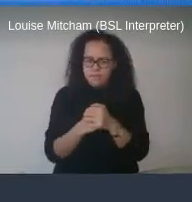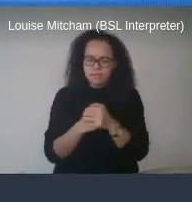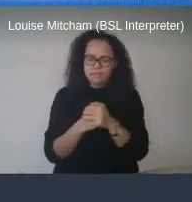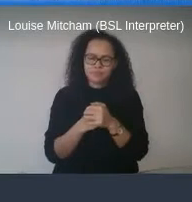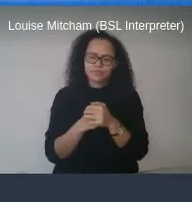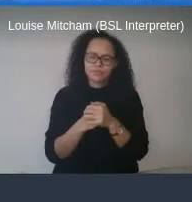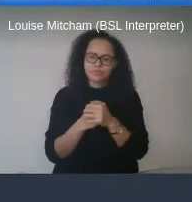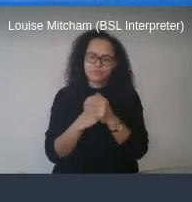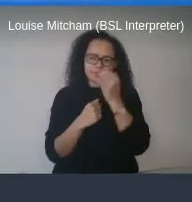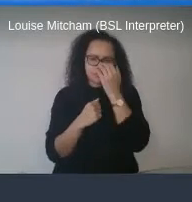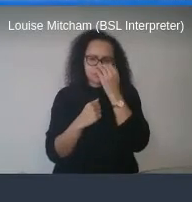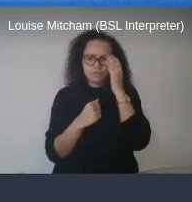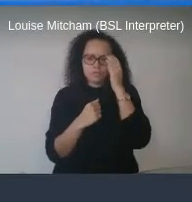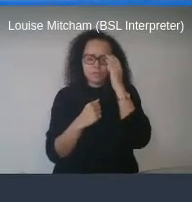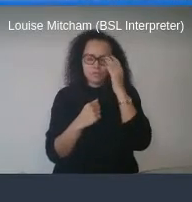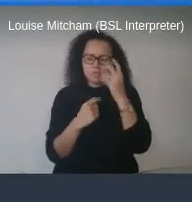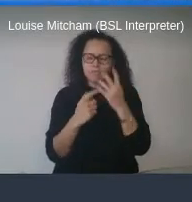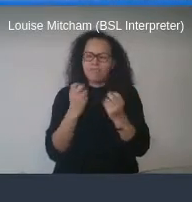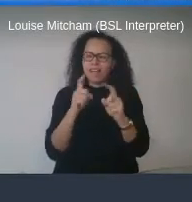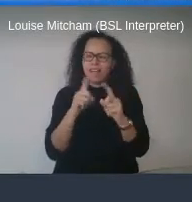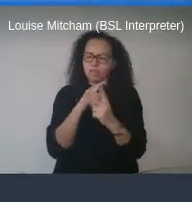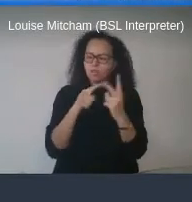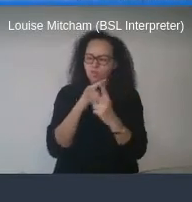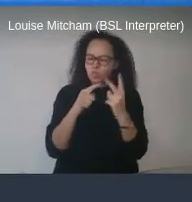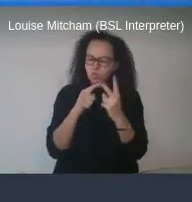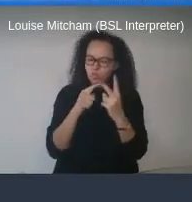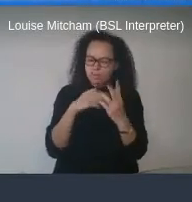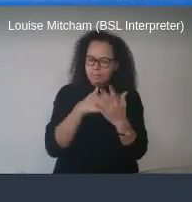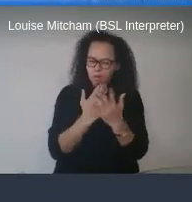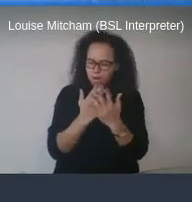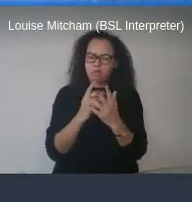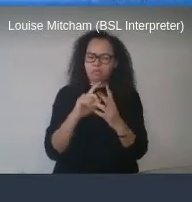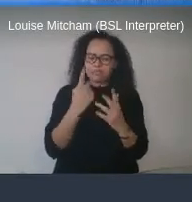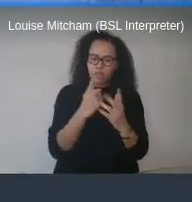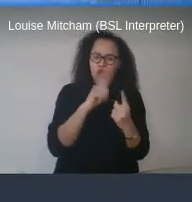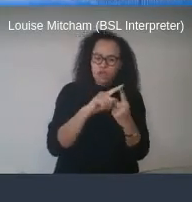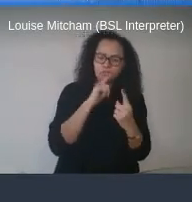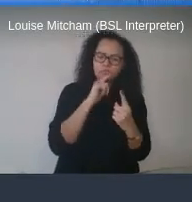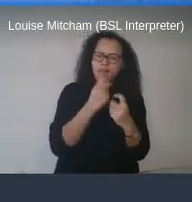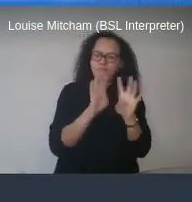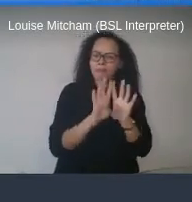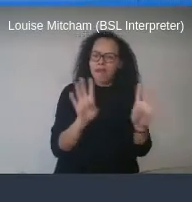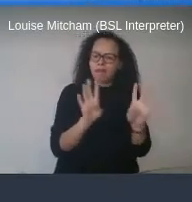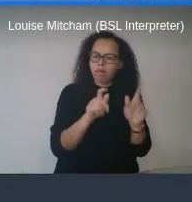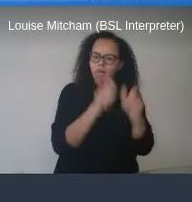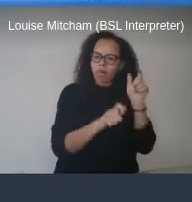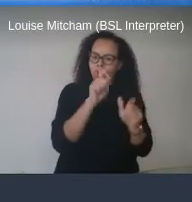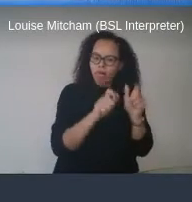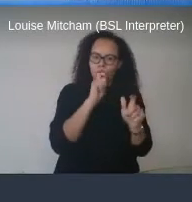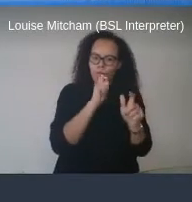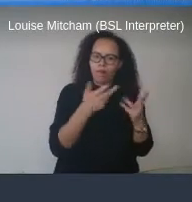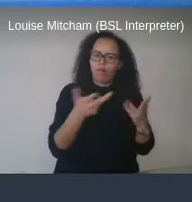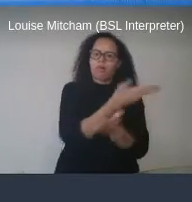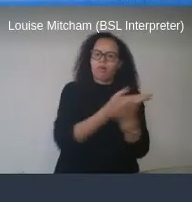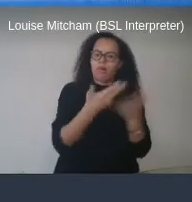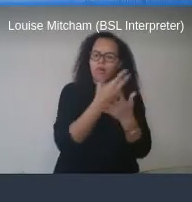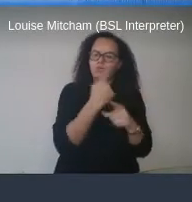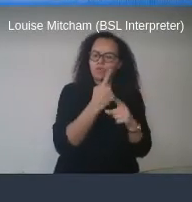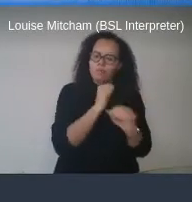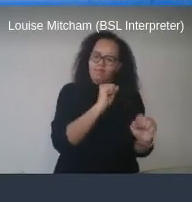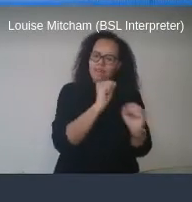of a double-sided session. So the first half, we're going to have five panelists that are going to talk around their experiences of